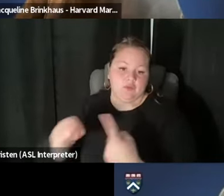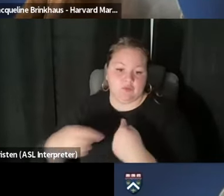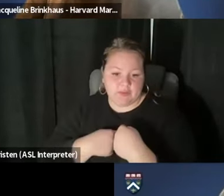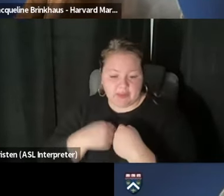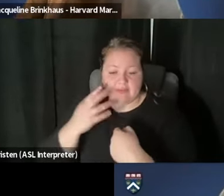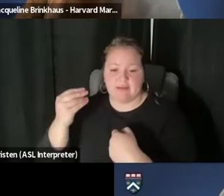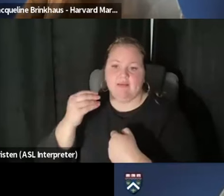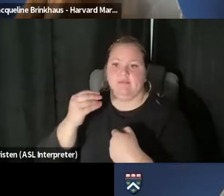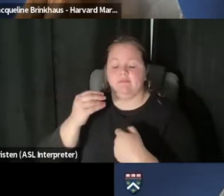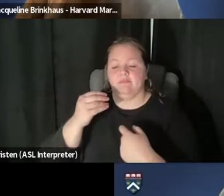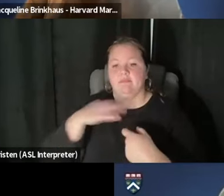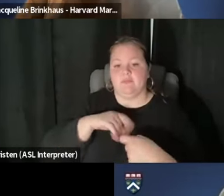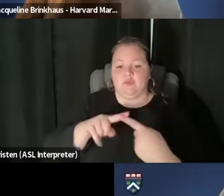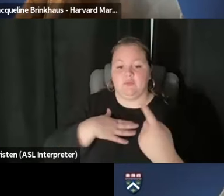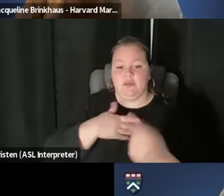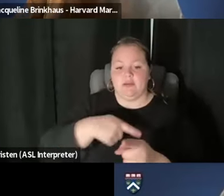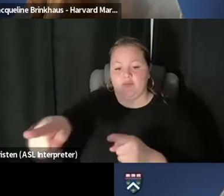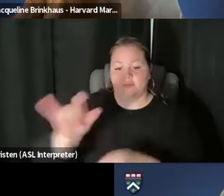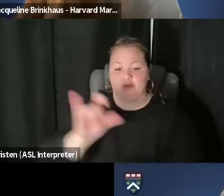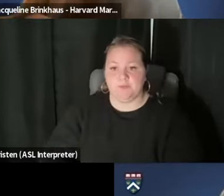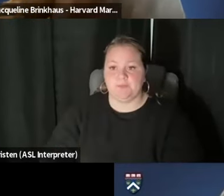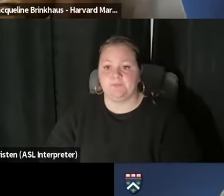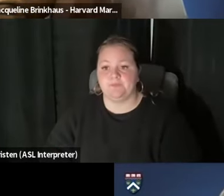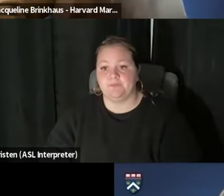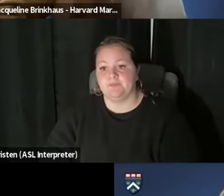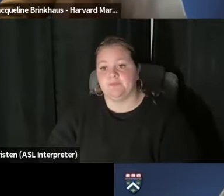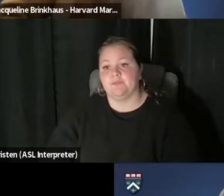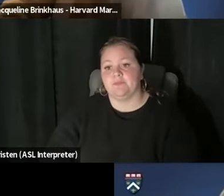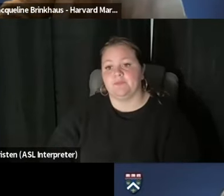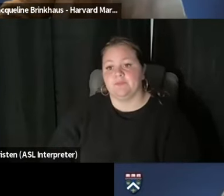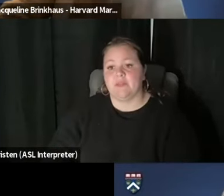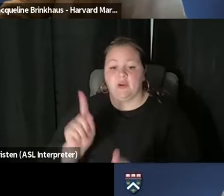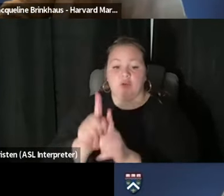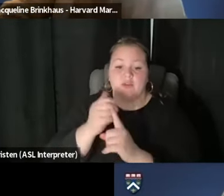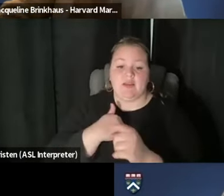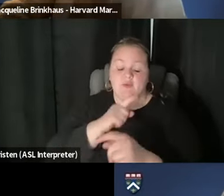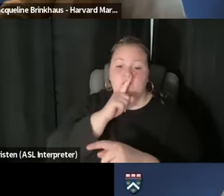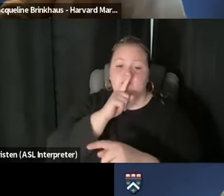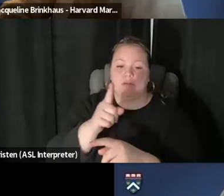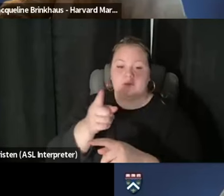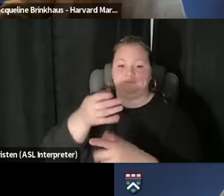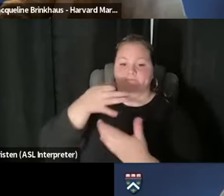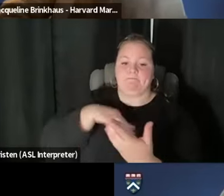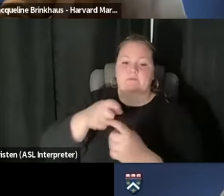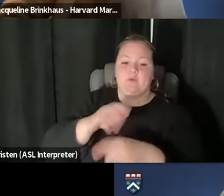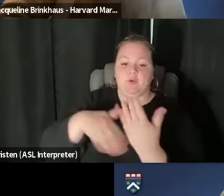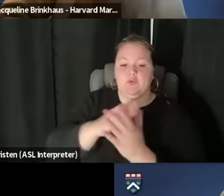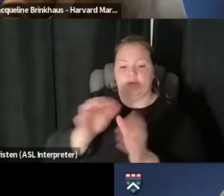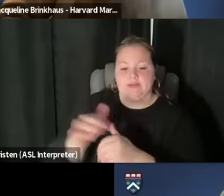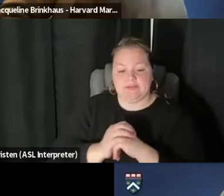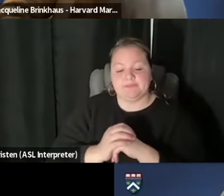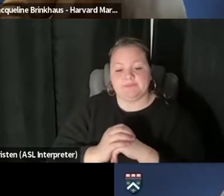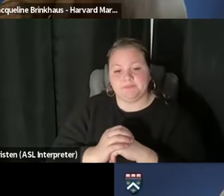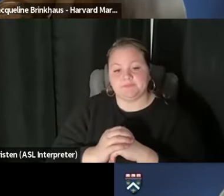growth and all. I can come and choose whatever course is applicable. And practical aspect of all those courses. These are the two items. Thank you,